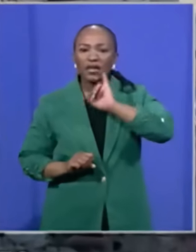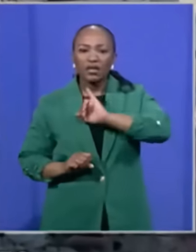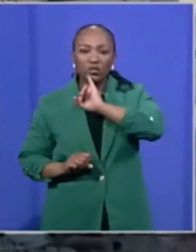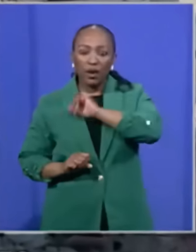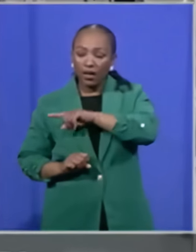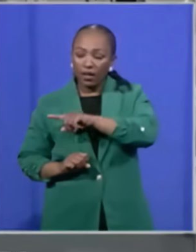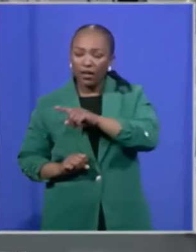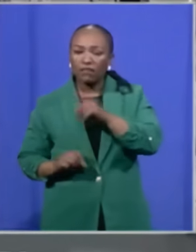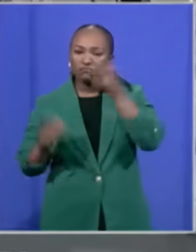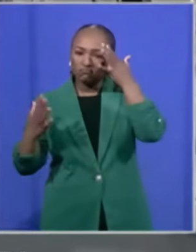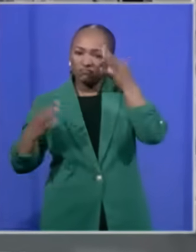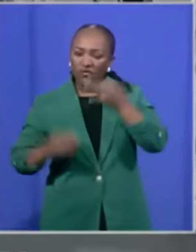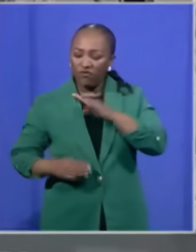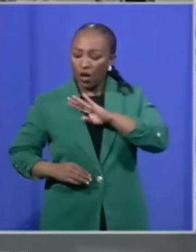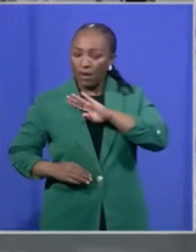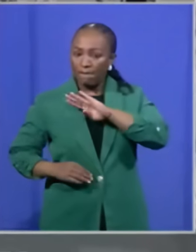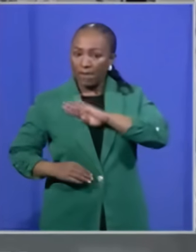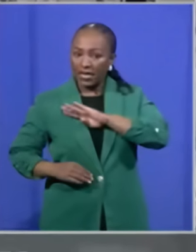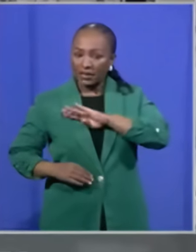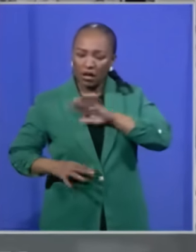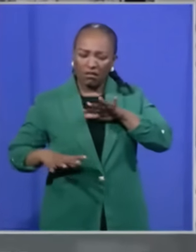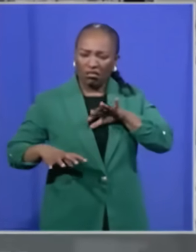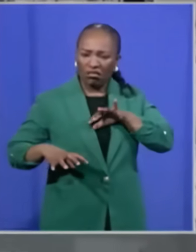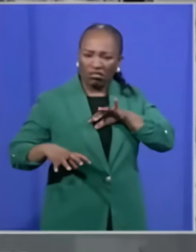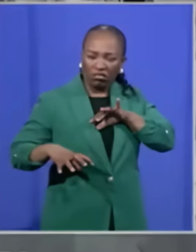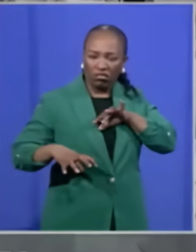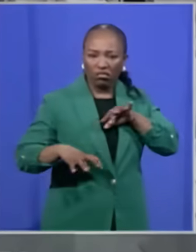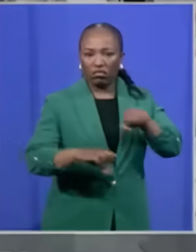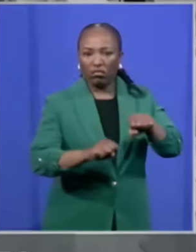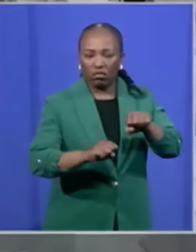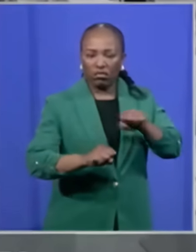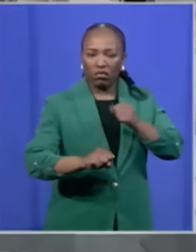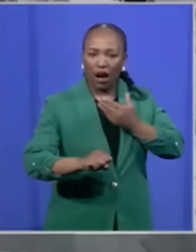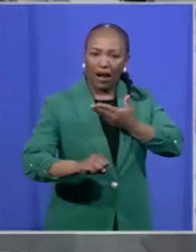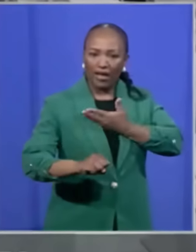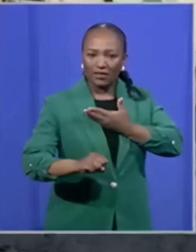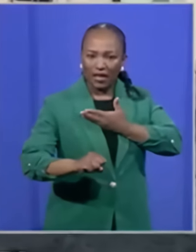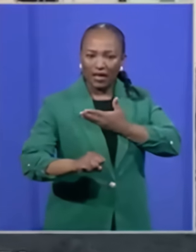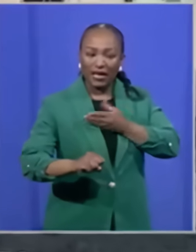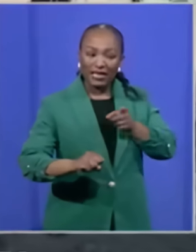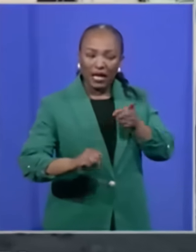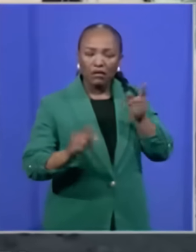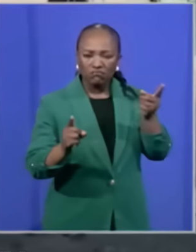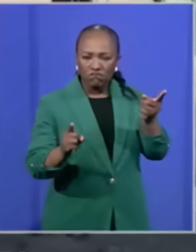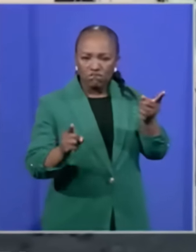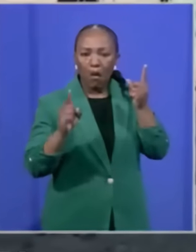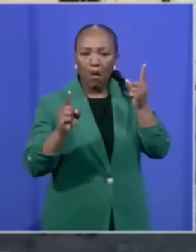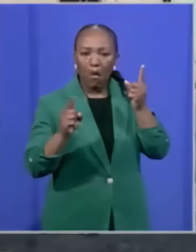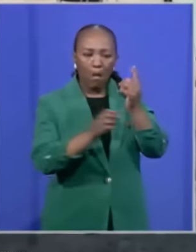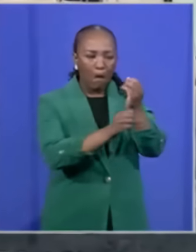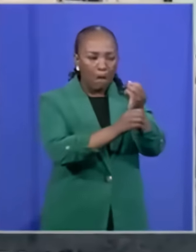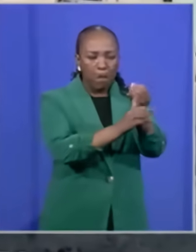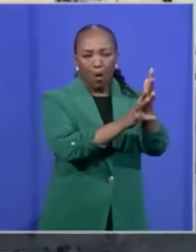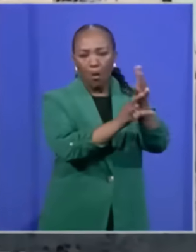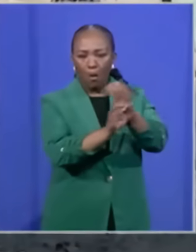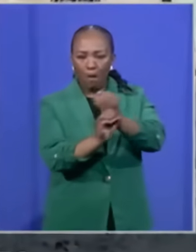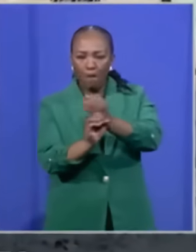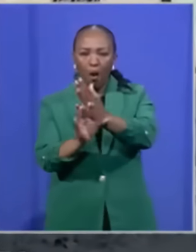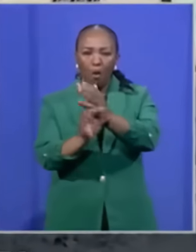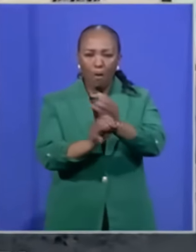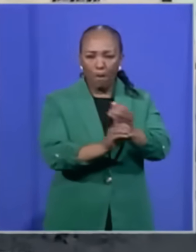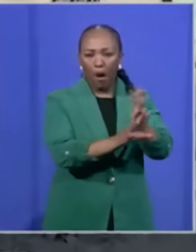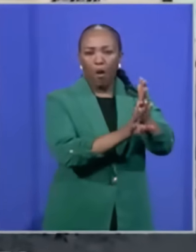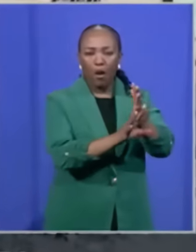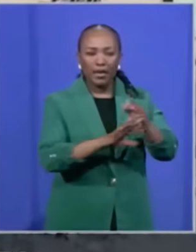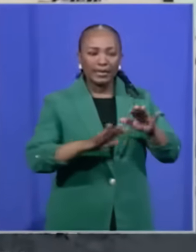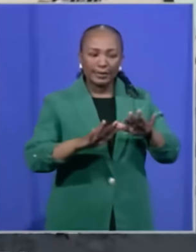take over Gaza City signals a new and dangerous phase. Expanded military operations in